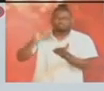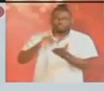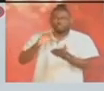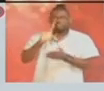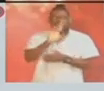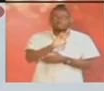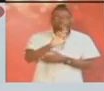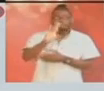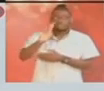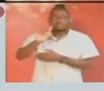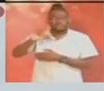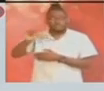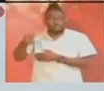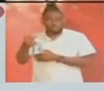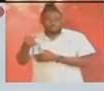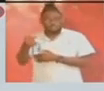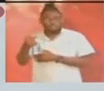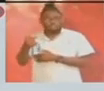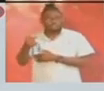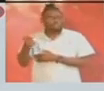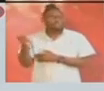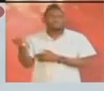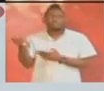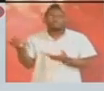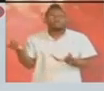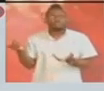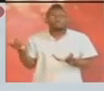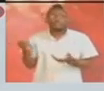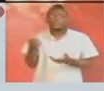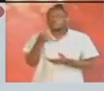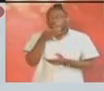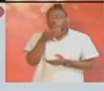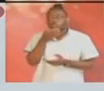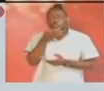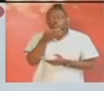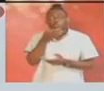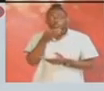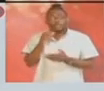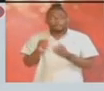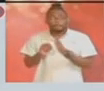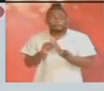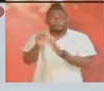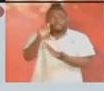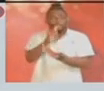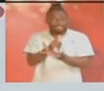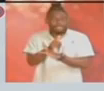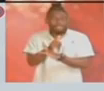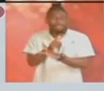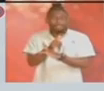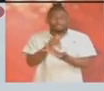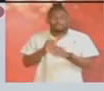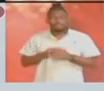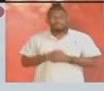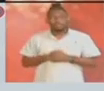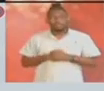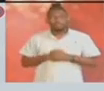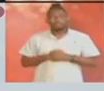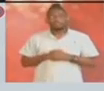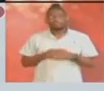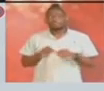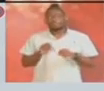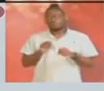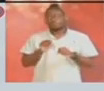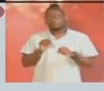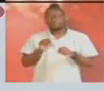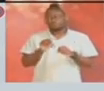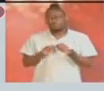May 2021. And that is to add to the 73,000 we have now. So we are starting to be in a pretty